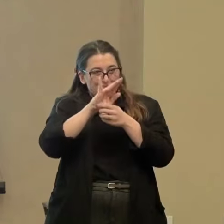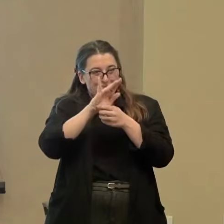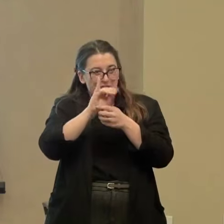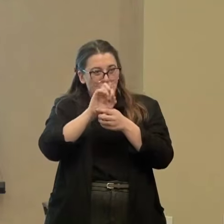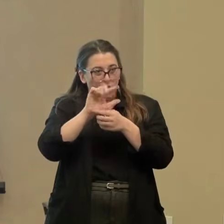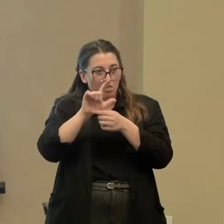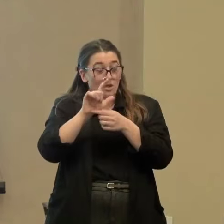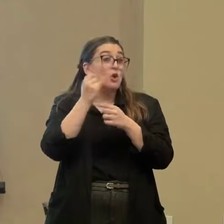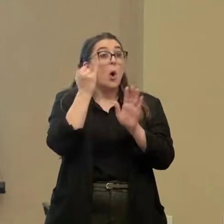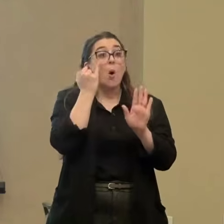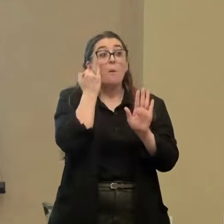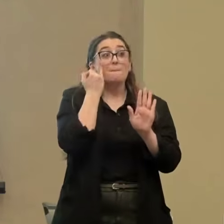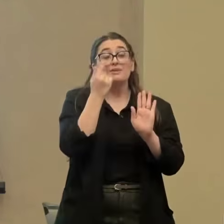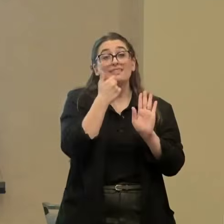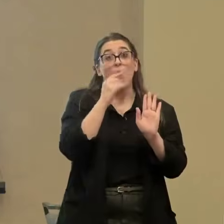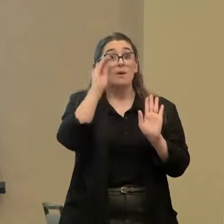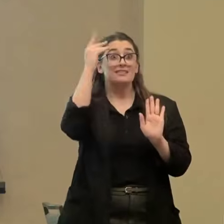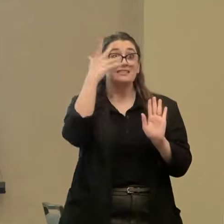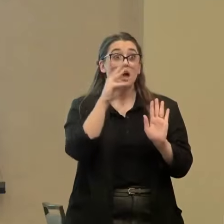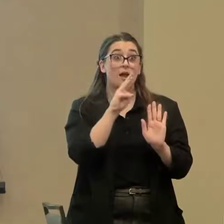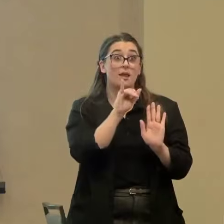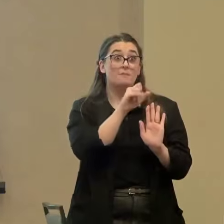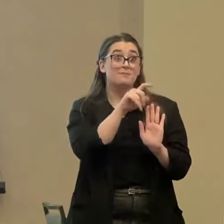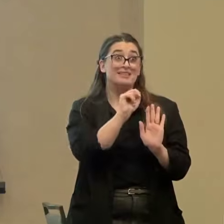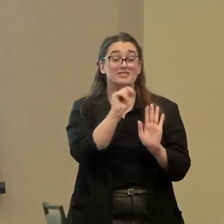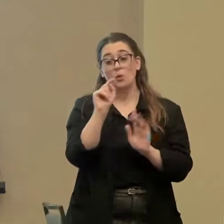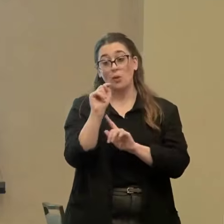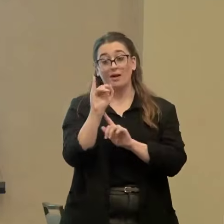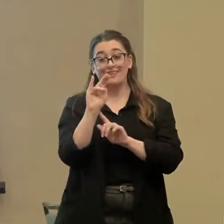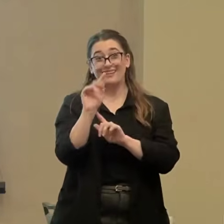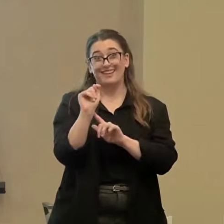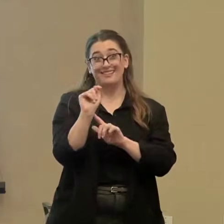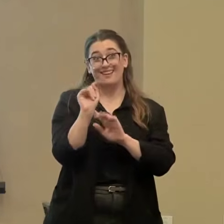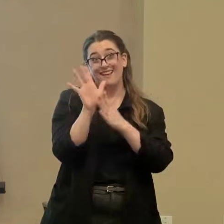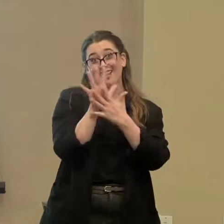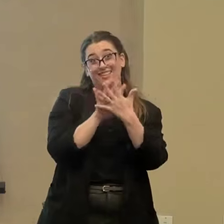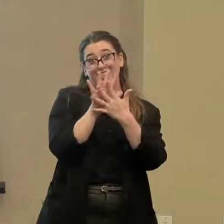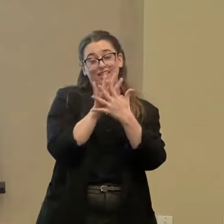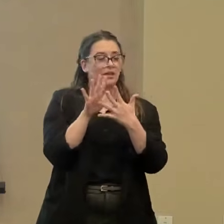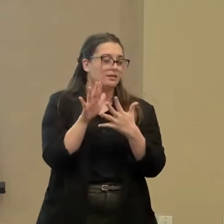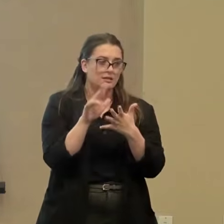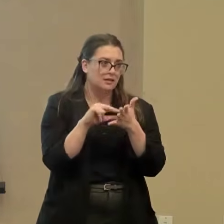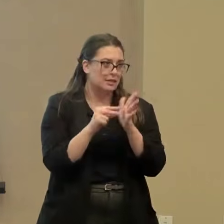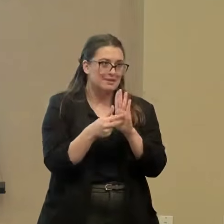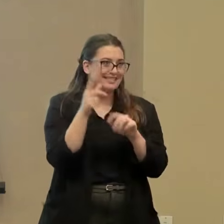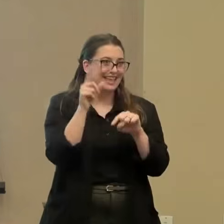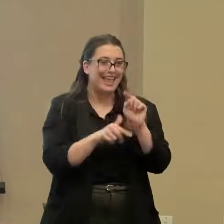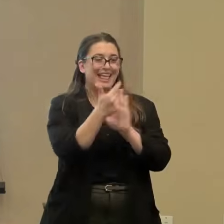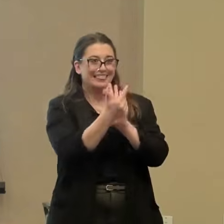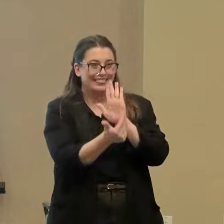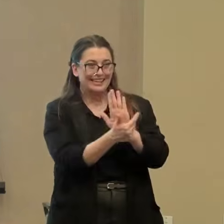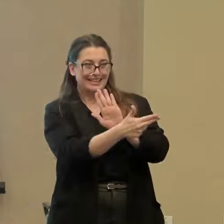calling itself a sun mist or a sun tint, that's because they didn't do the work to get it labeled legally